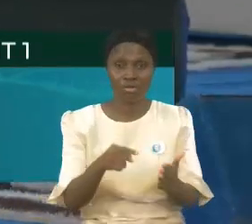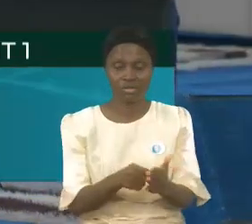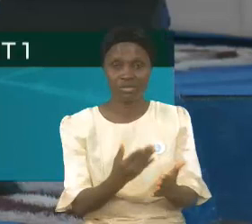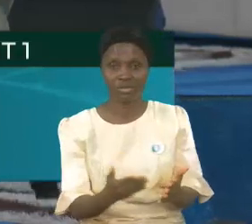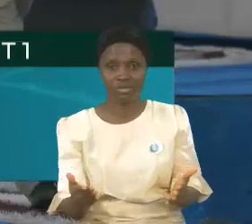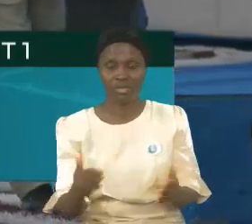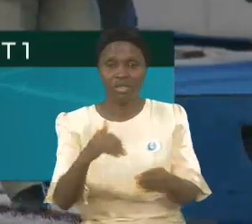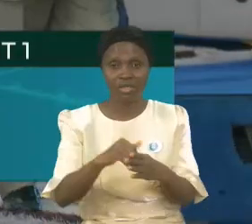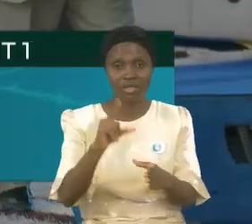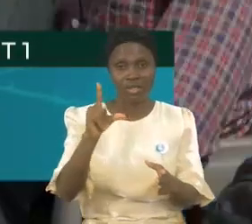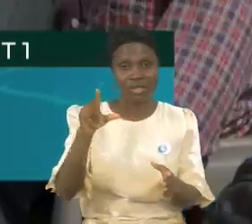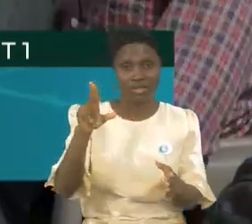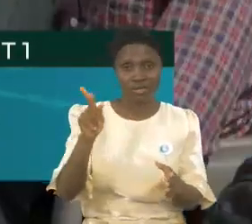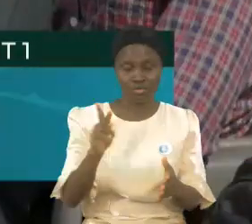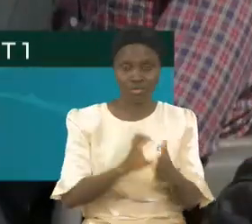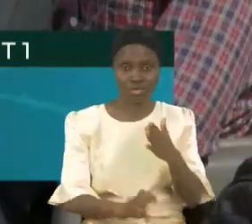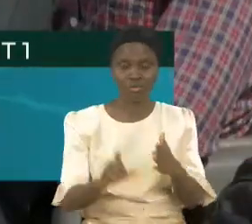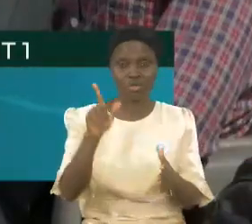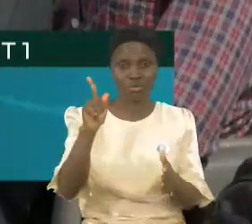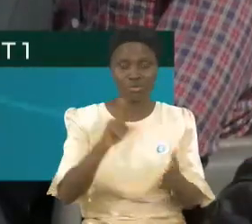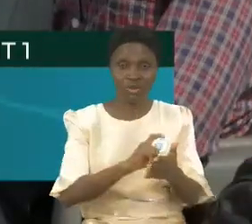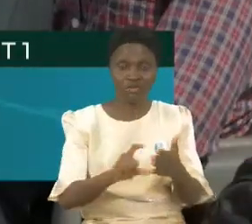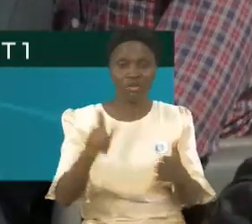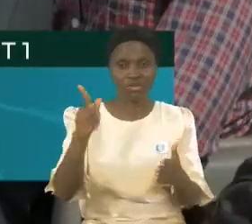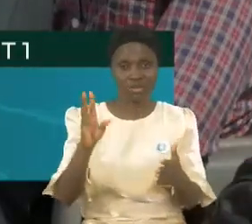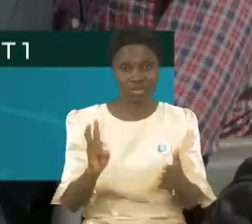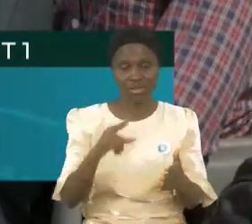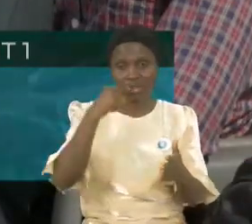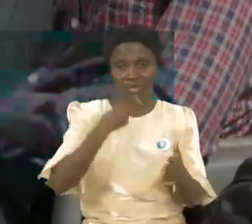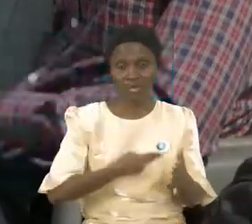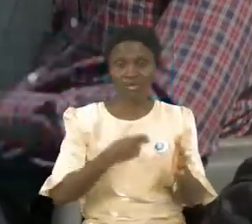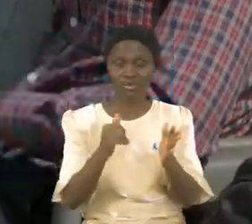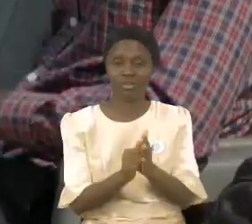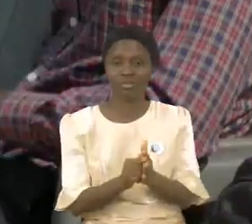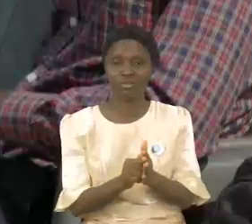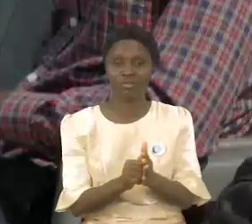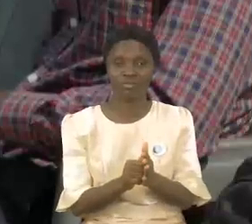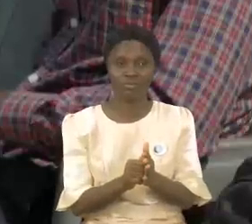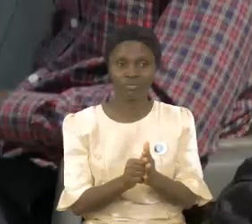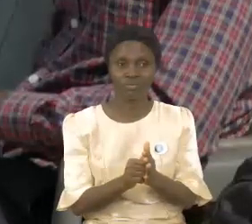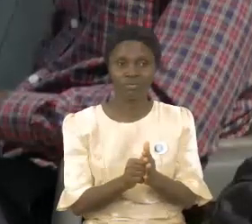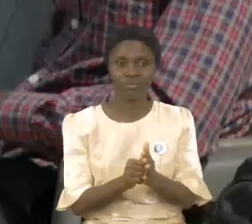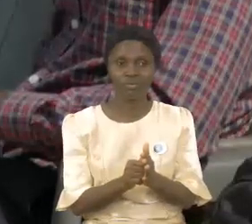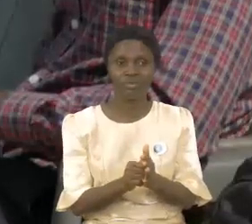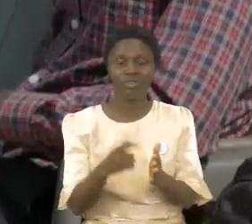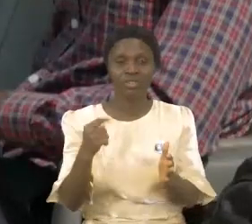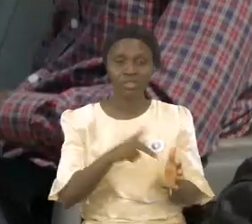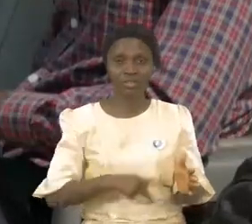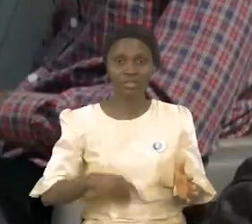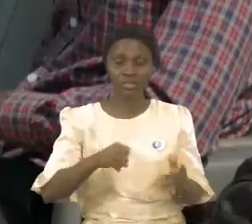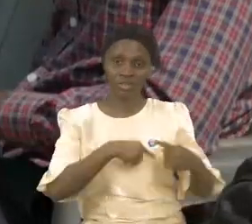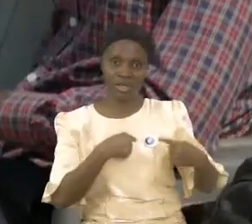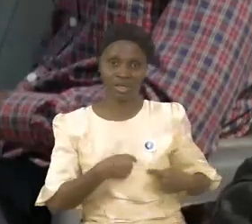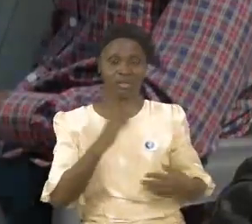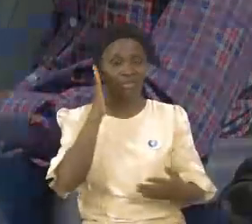chapter 21, reading from verse 26, it tells us men's hearts will perplex them because of the